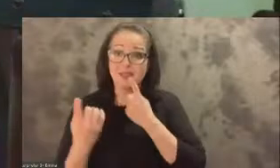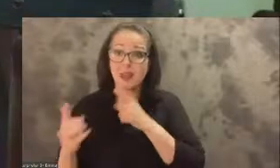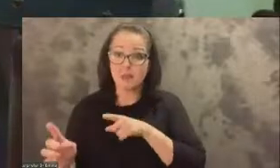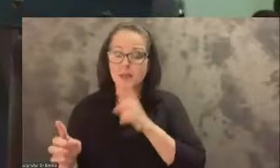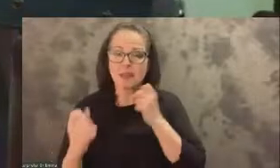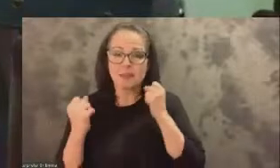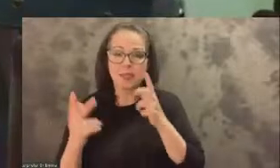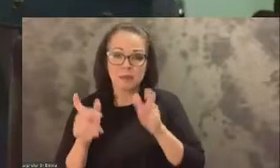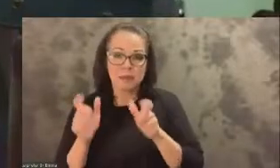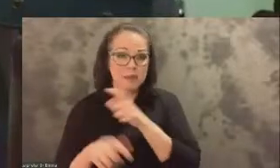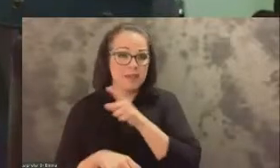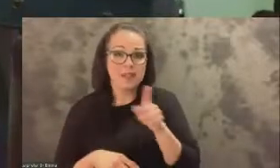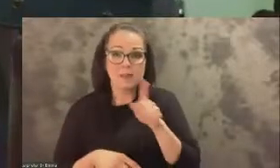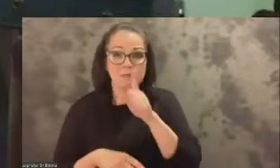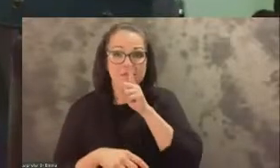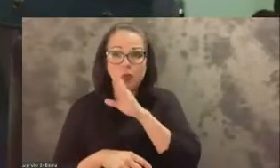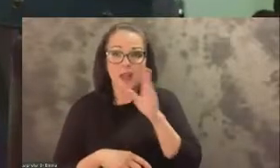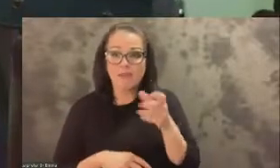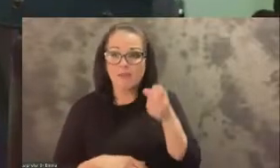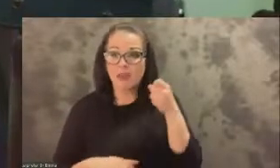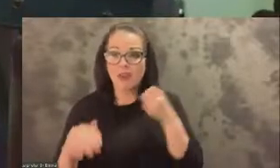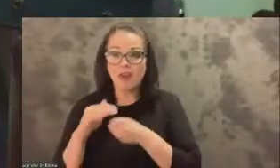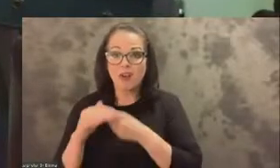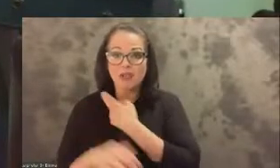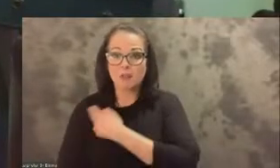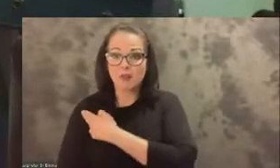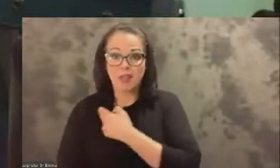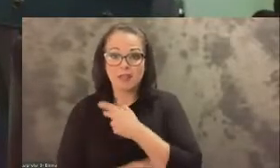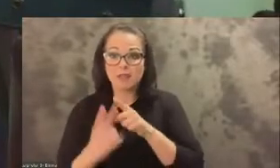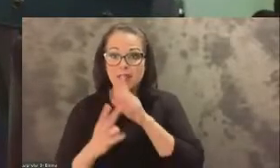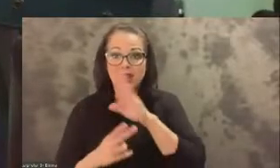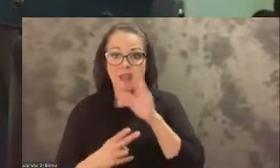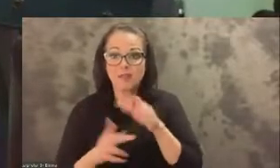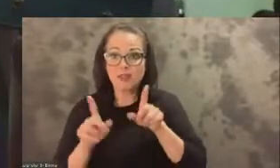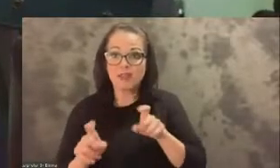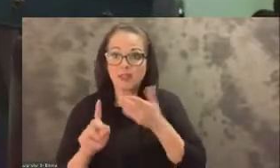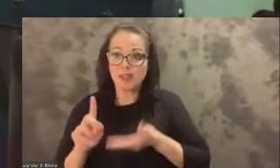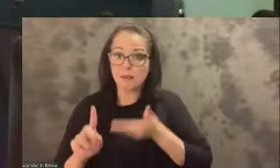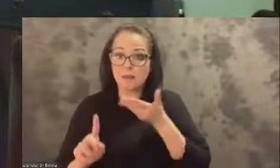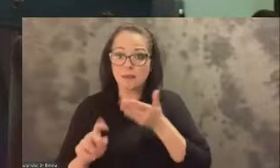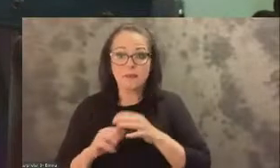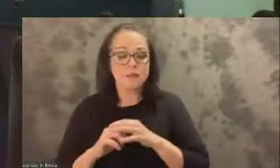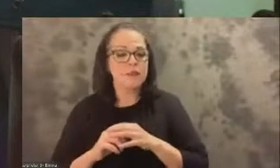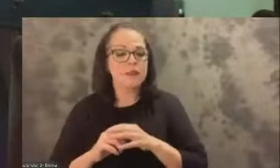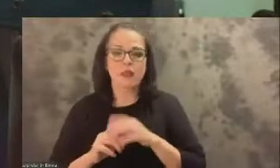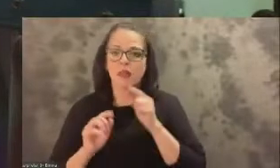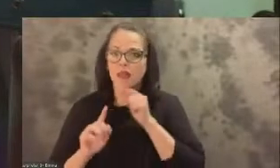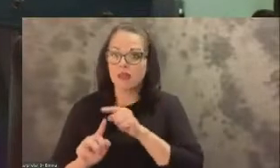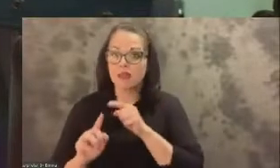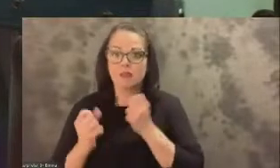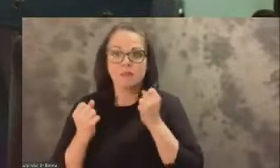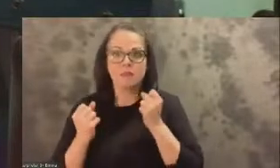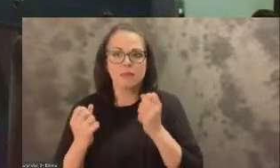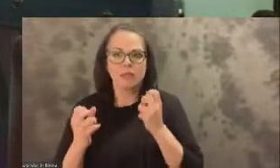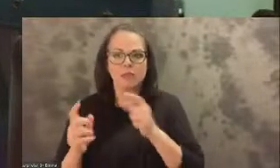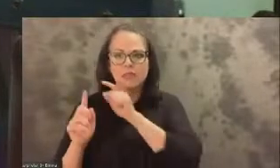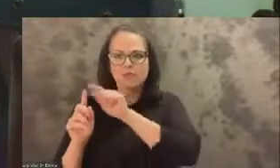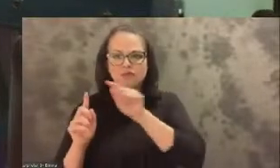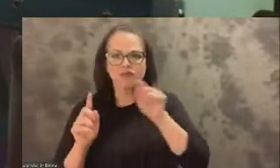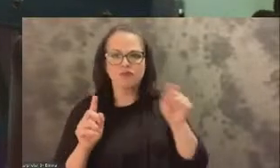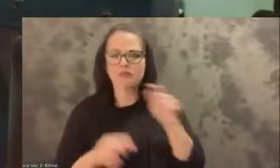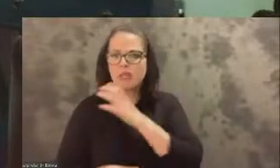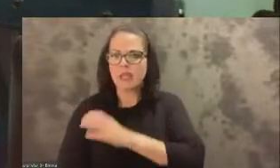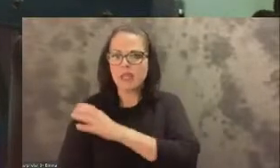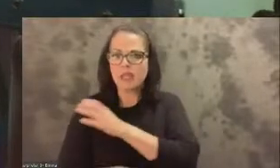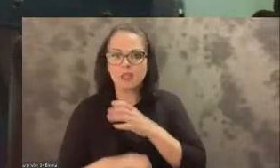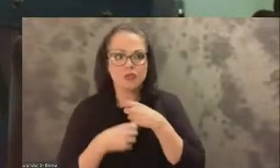long COVID were never hospitalized or they never got tested. And this, in many clinics created to